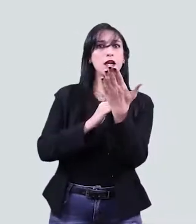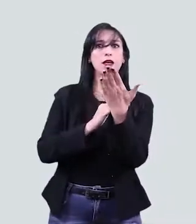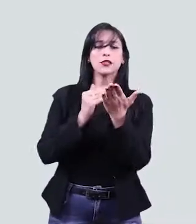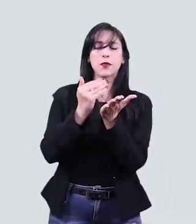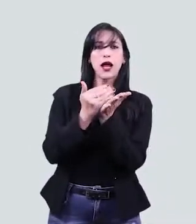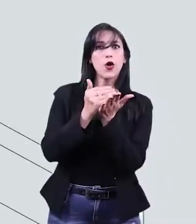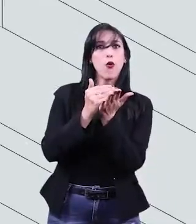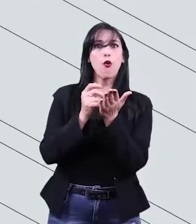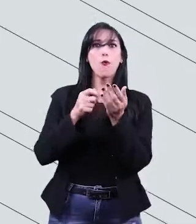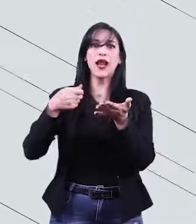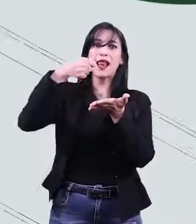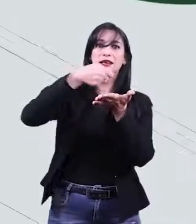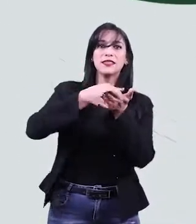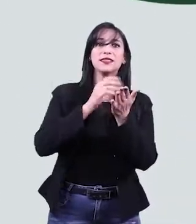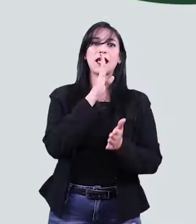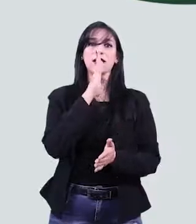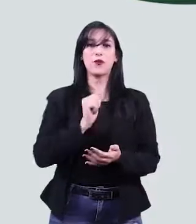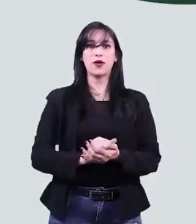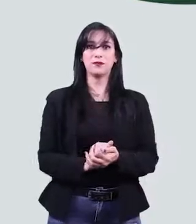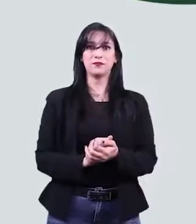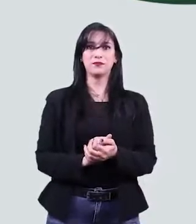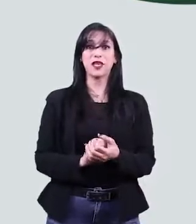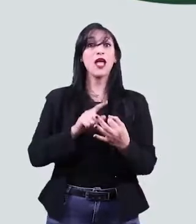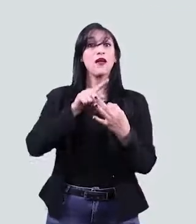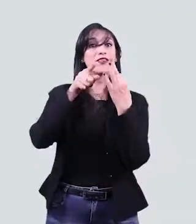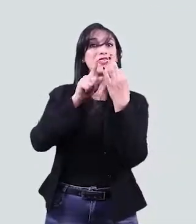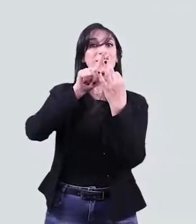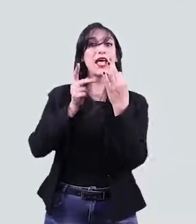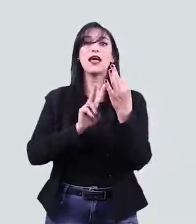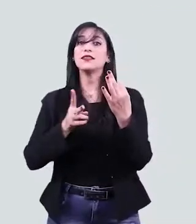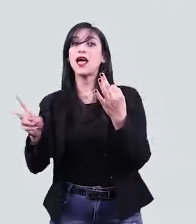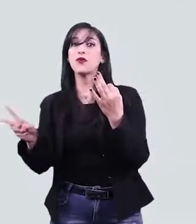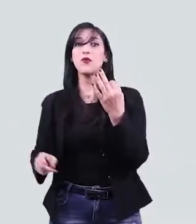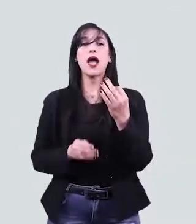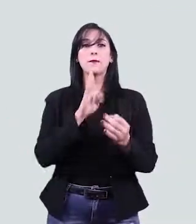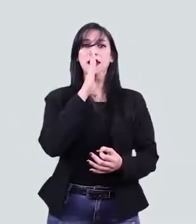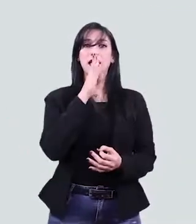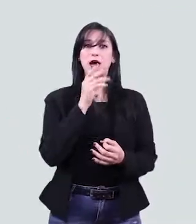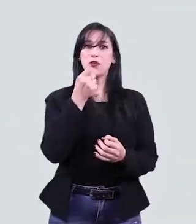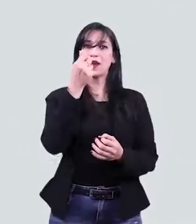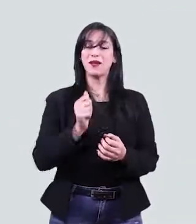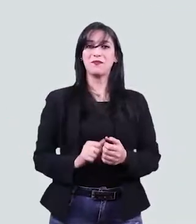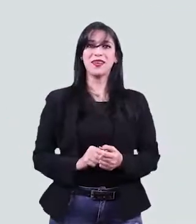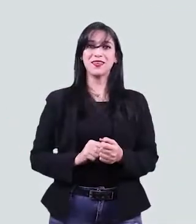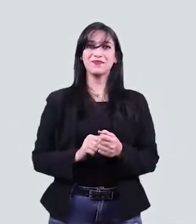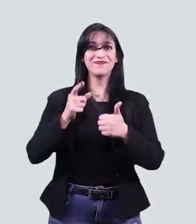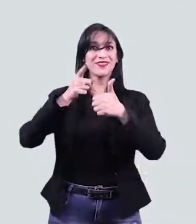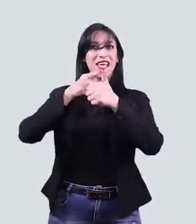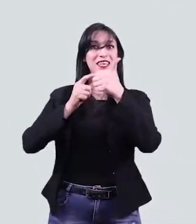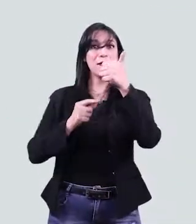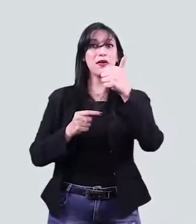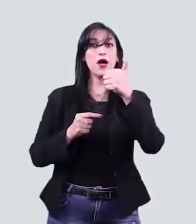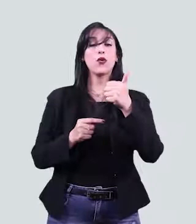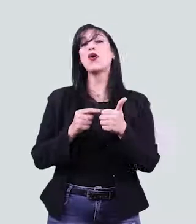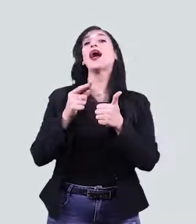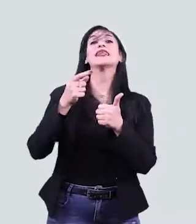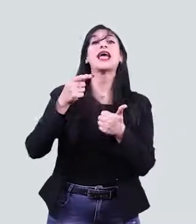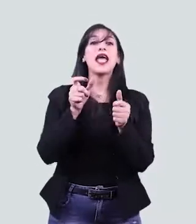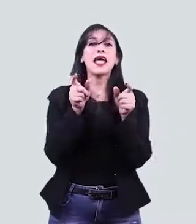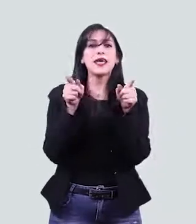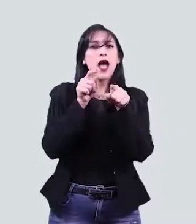price. There are three types of securities values. 1. Par value is the nominal or stated dollar